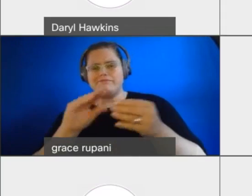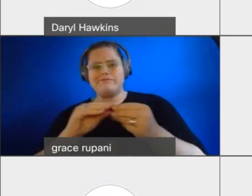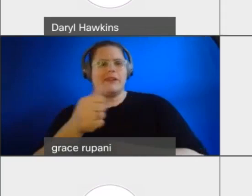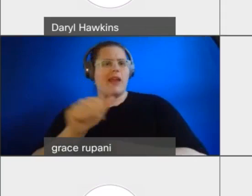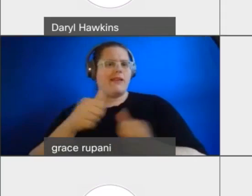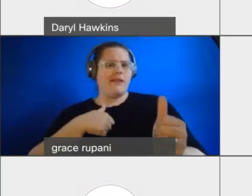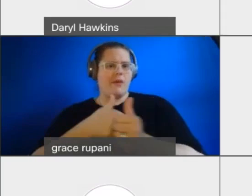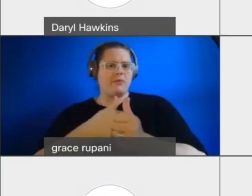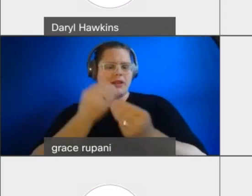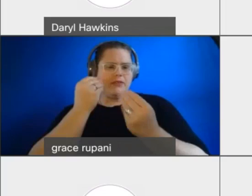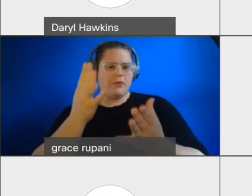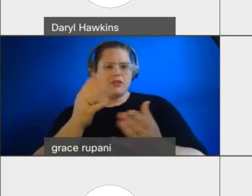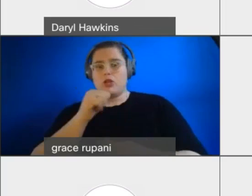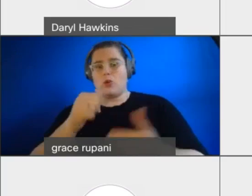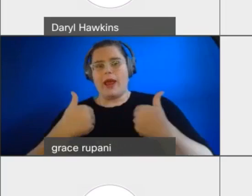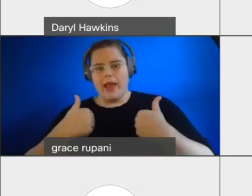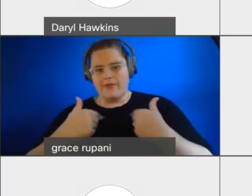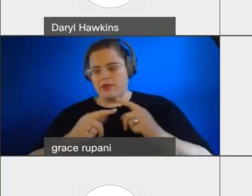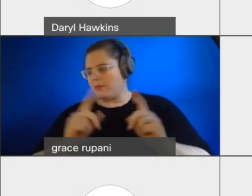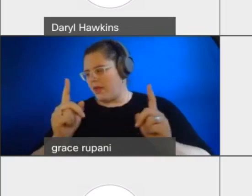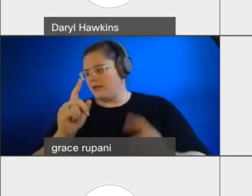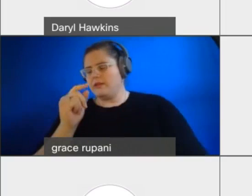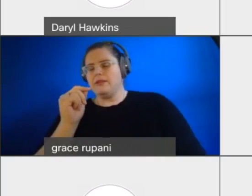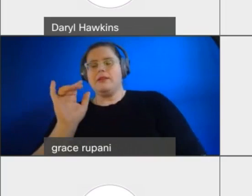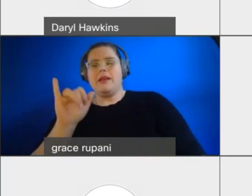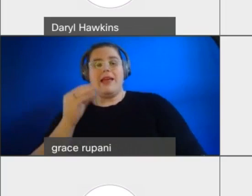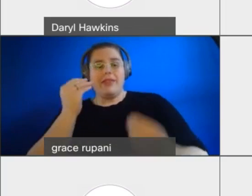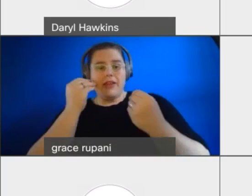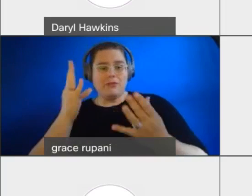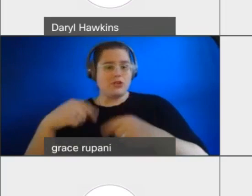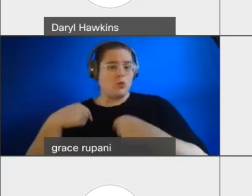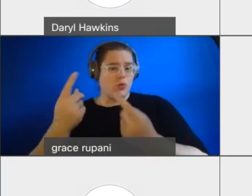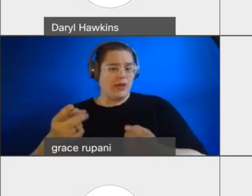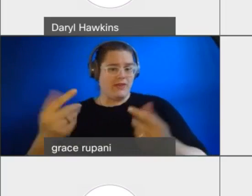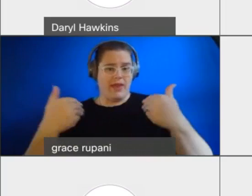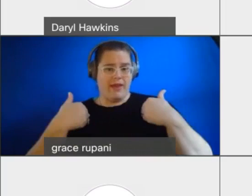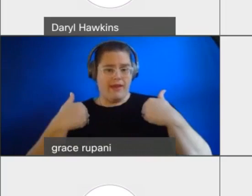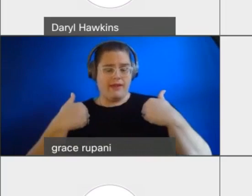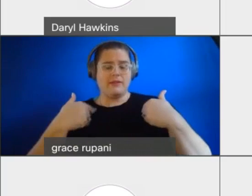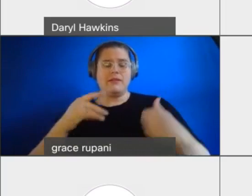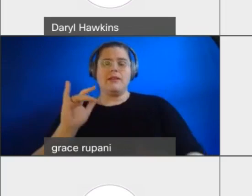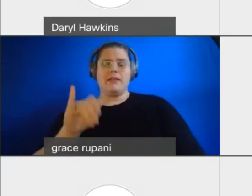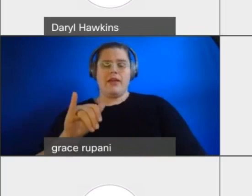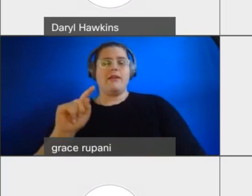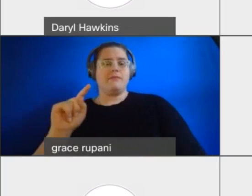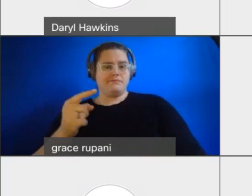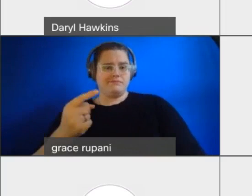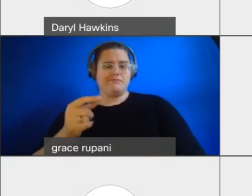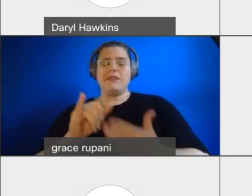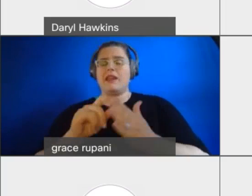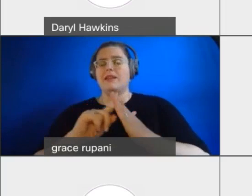have. But the information that we have had, for one, is, you know, the initial recommendation